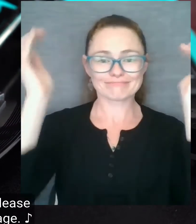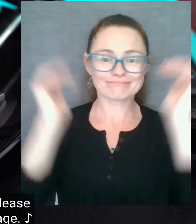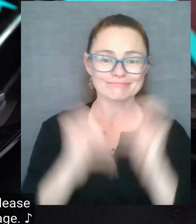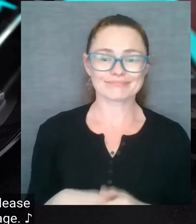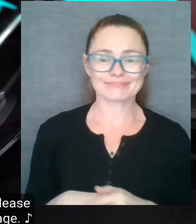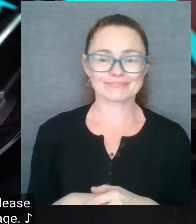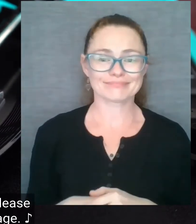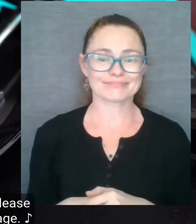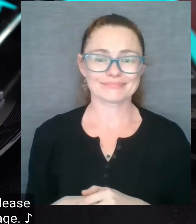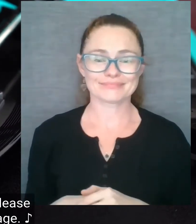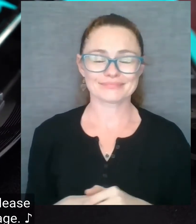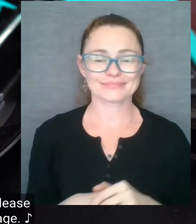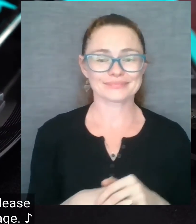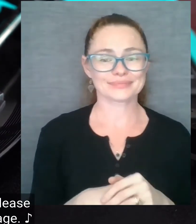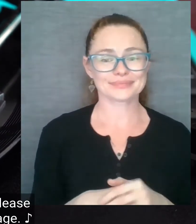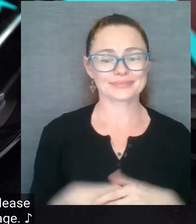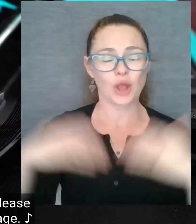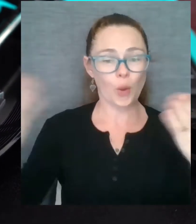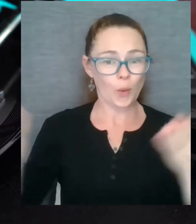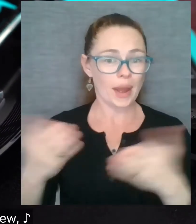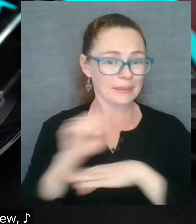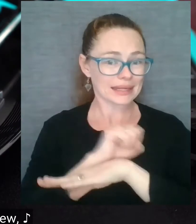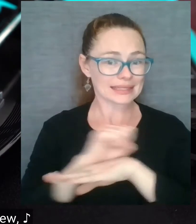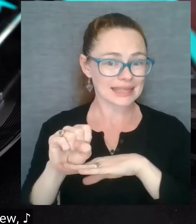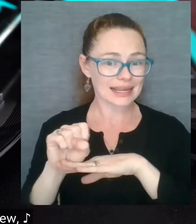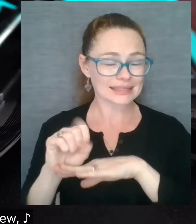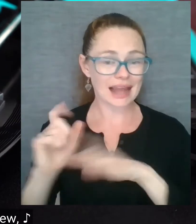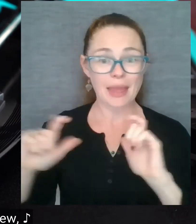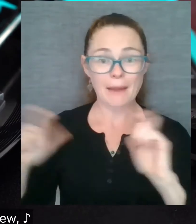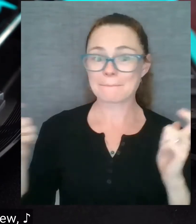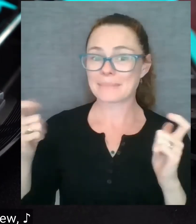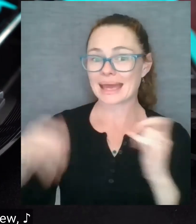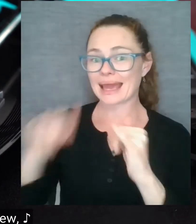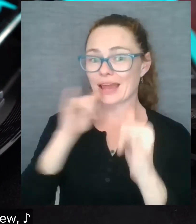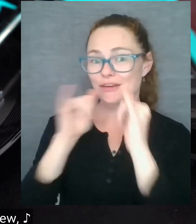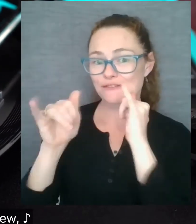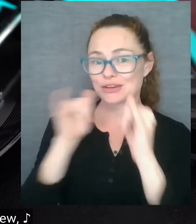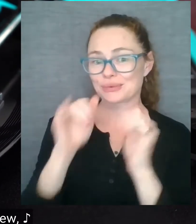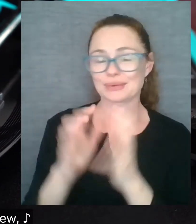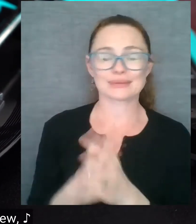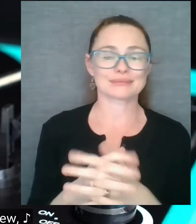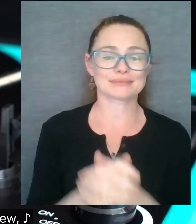very special. Please welcome to the stage The Big Interview.